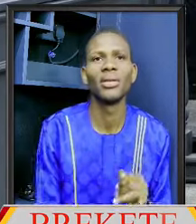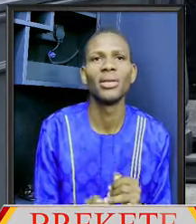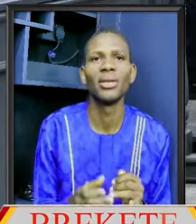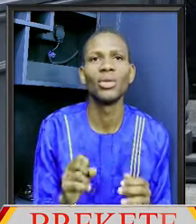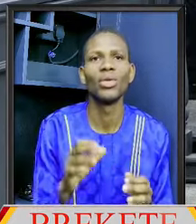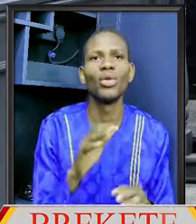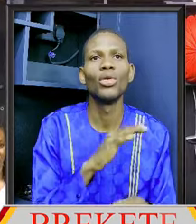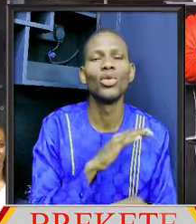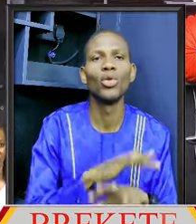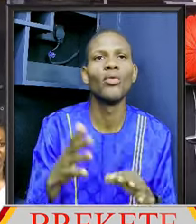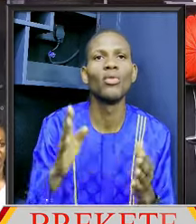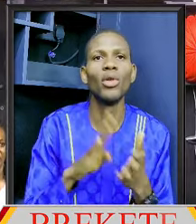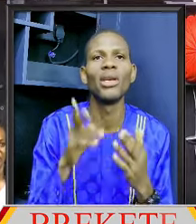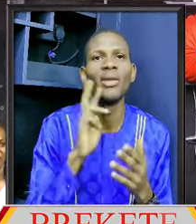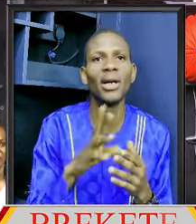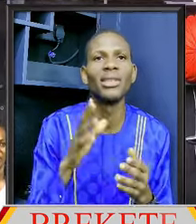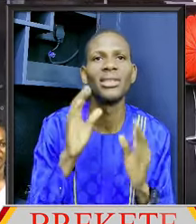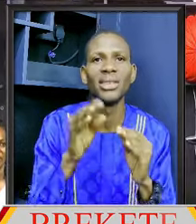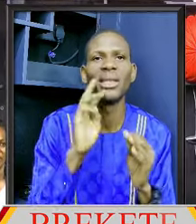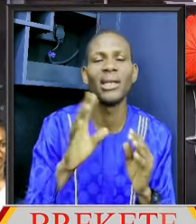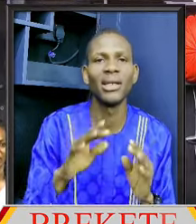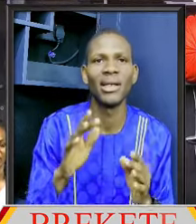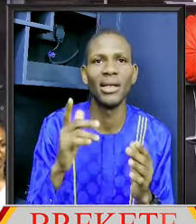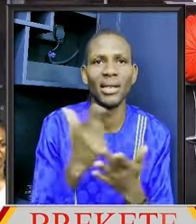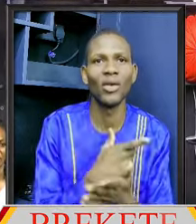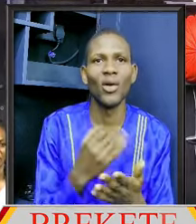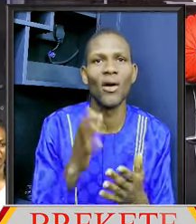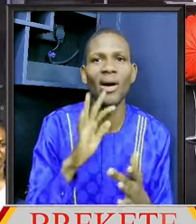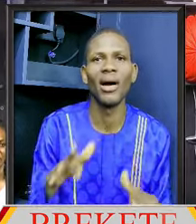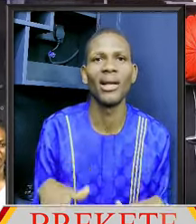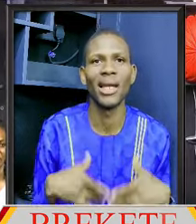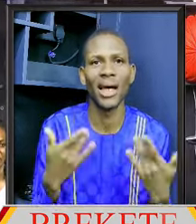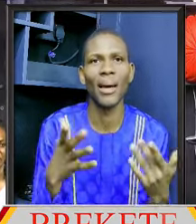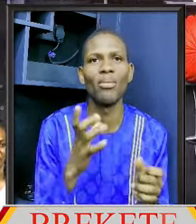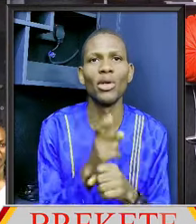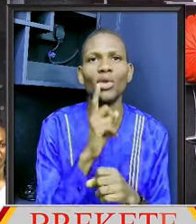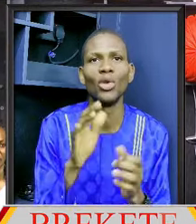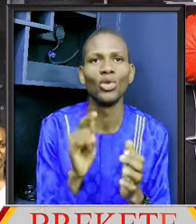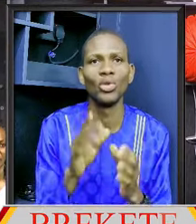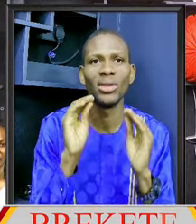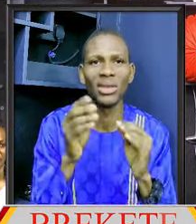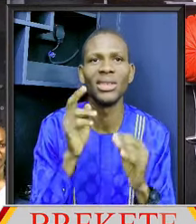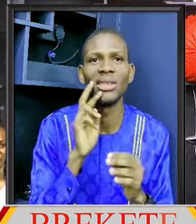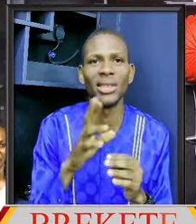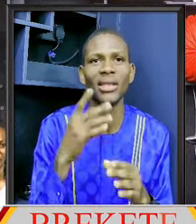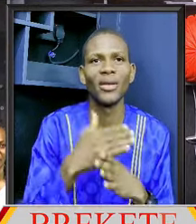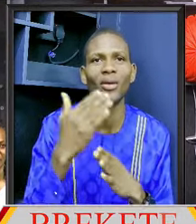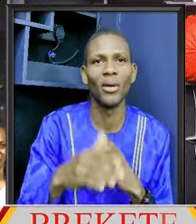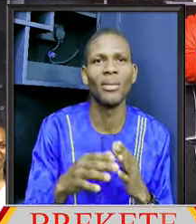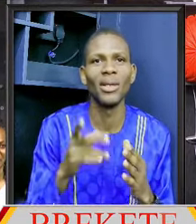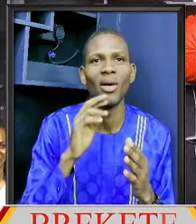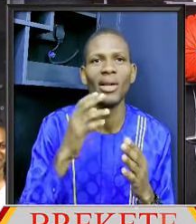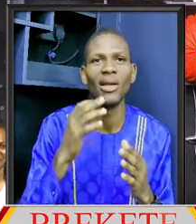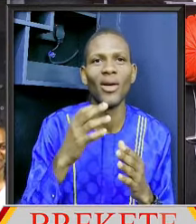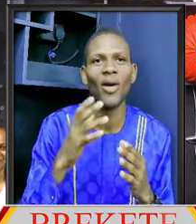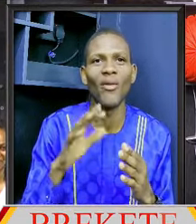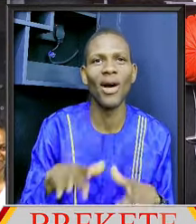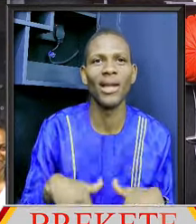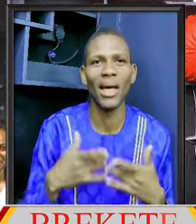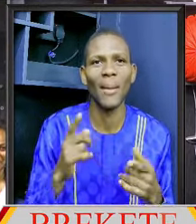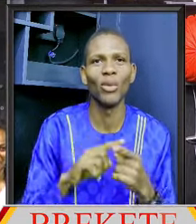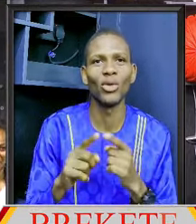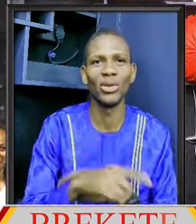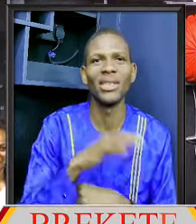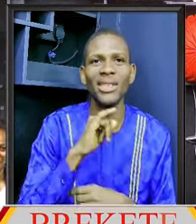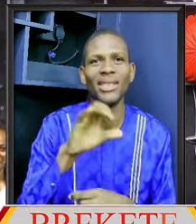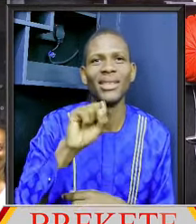ordinary president, no forgive her, teach her the lesson of her life. Mm. Make sure you teach her the complete lesson of her life. Mm. But